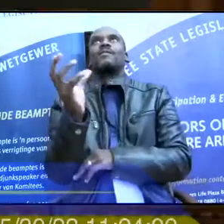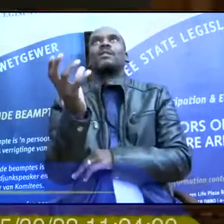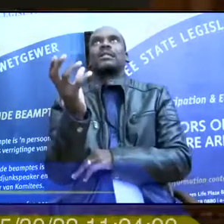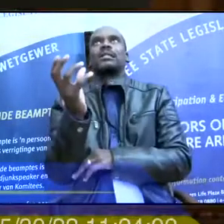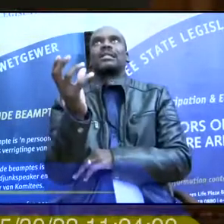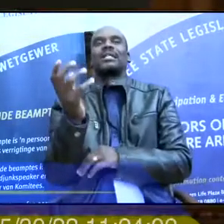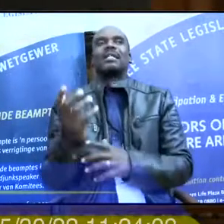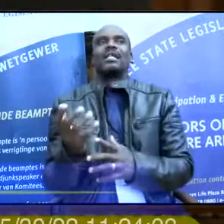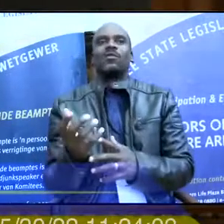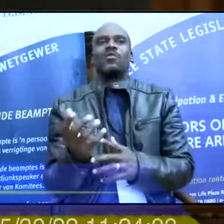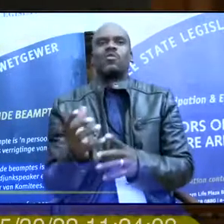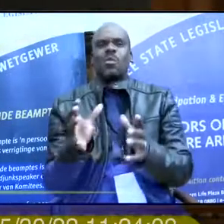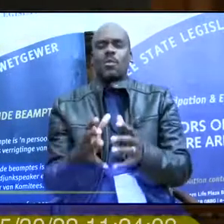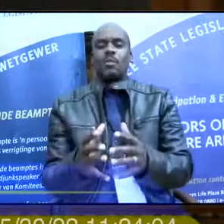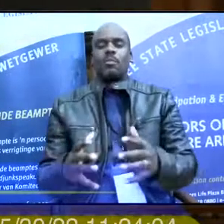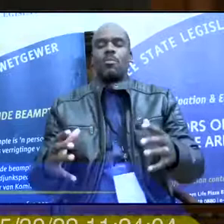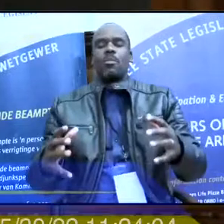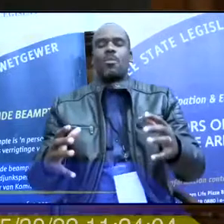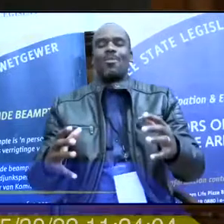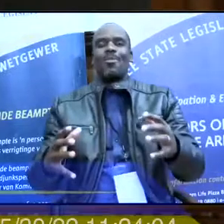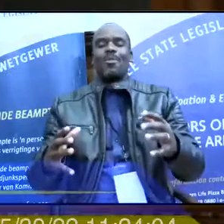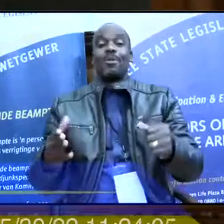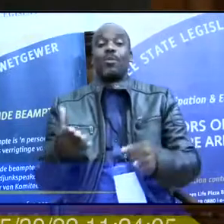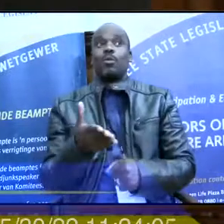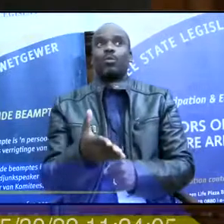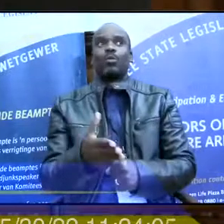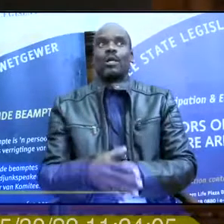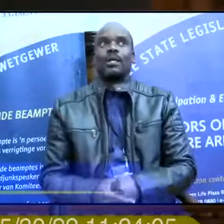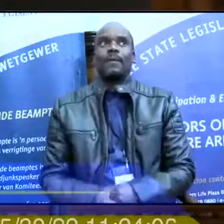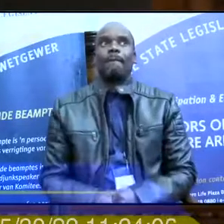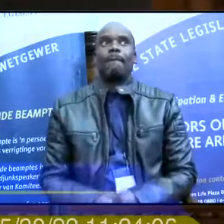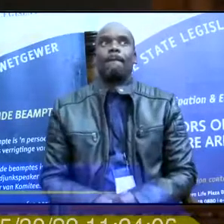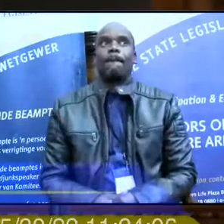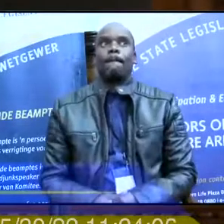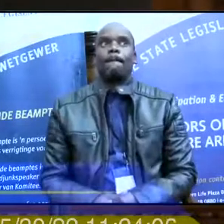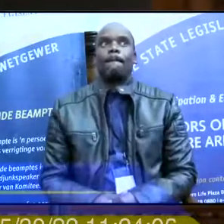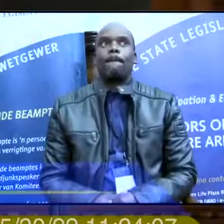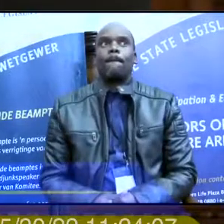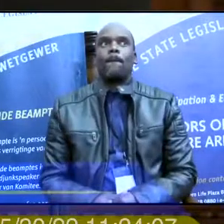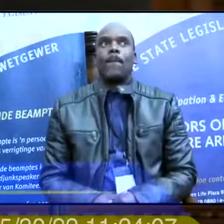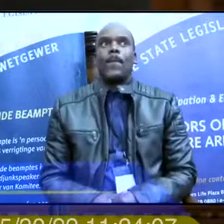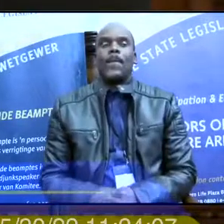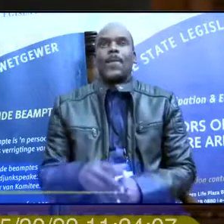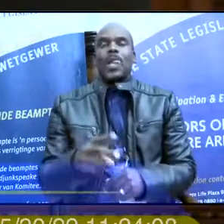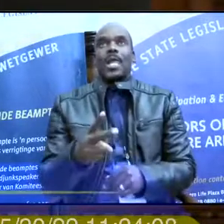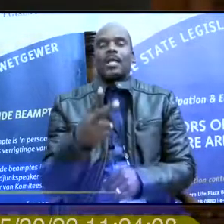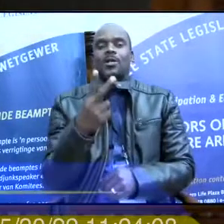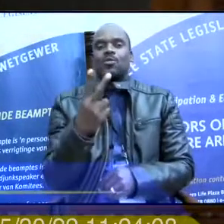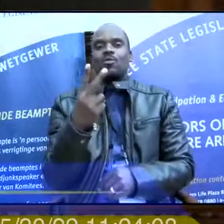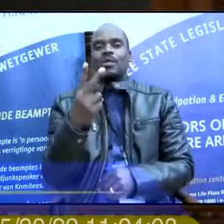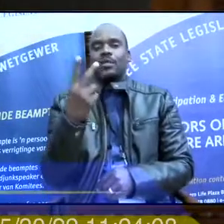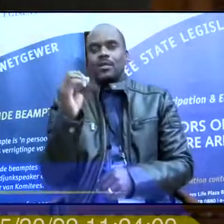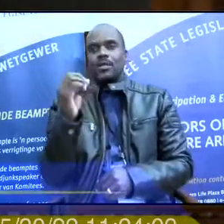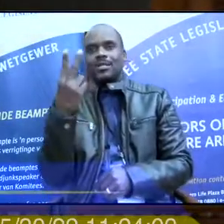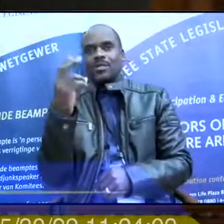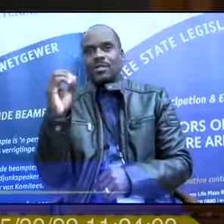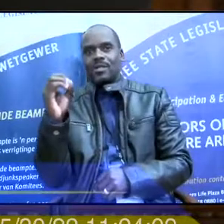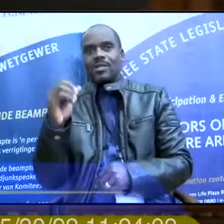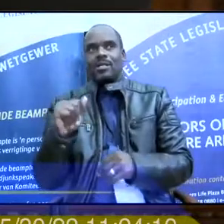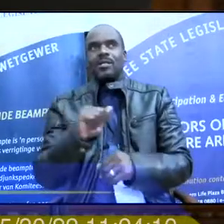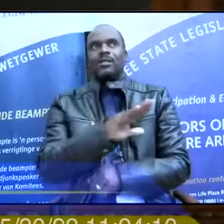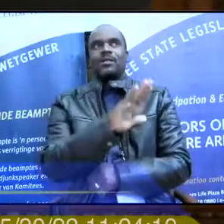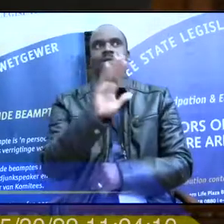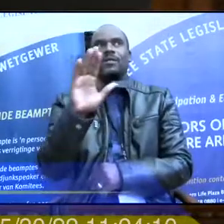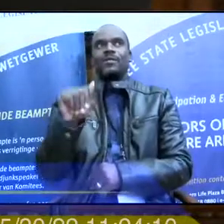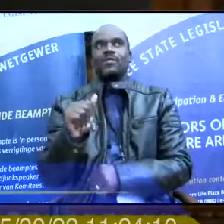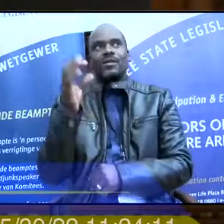african population had access to clean drinking water in 2020 the south african government